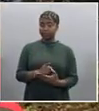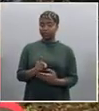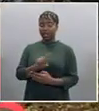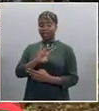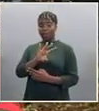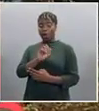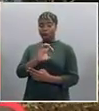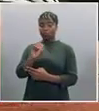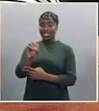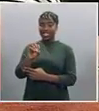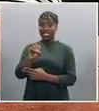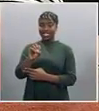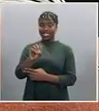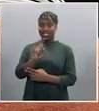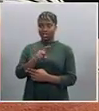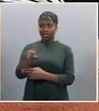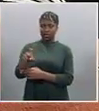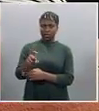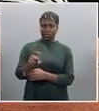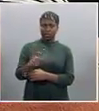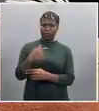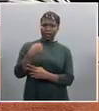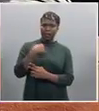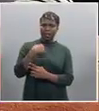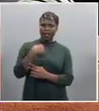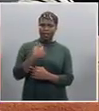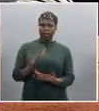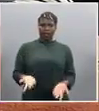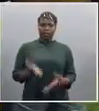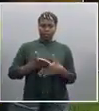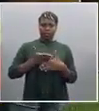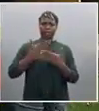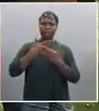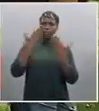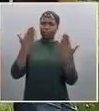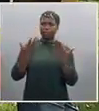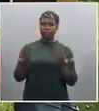400 workers who say they've not only just been left jobless,